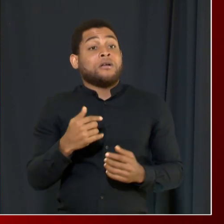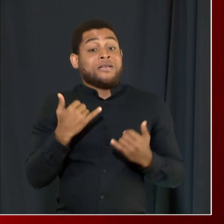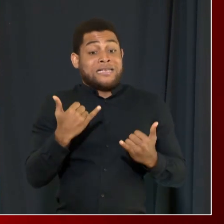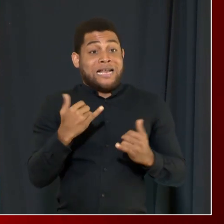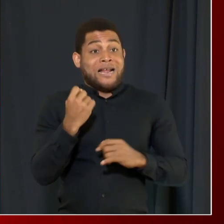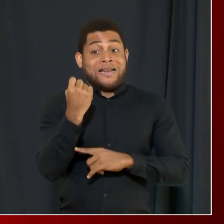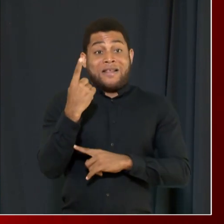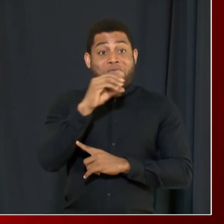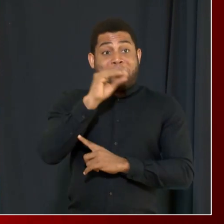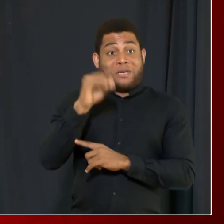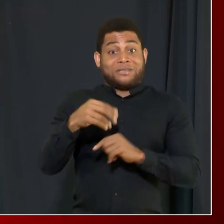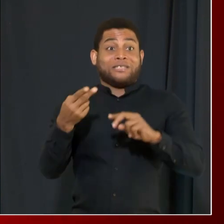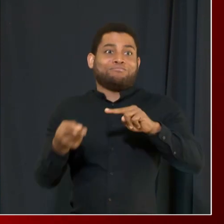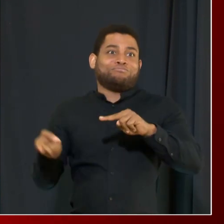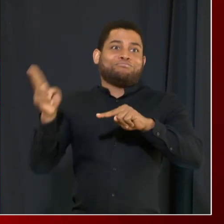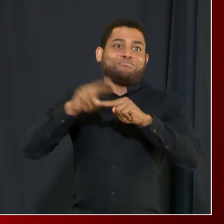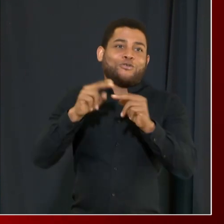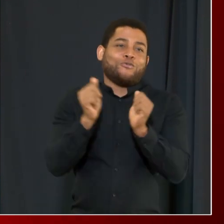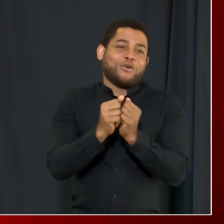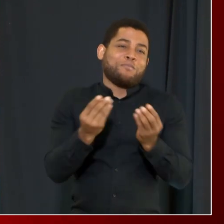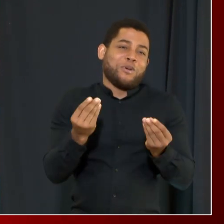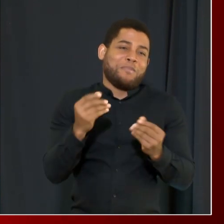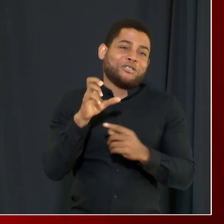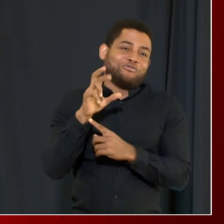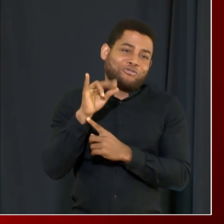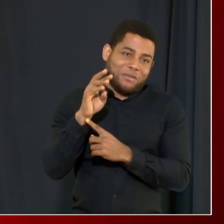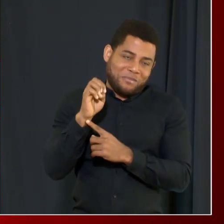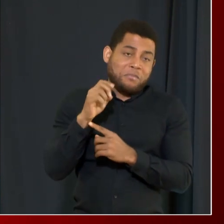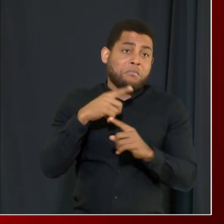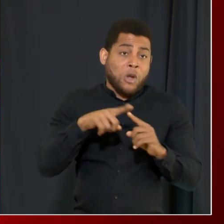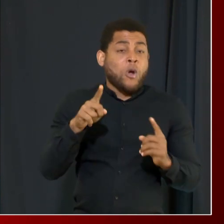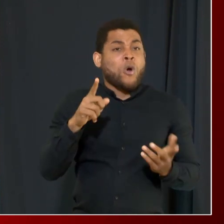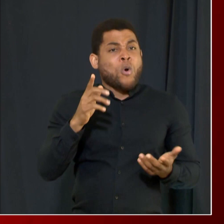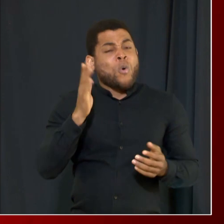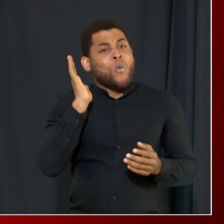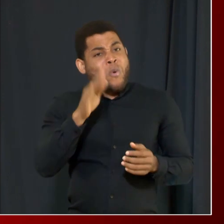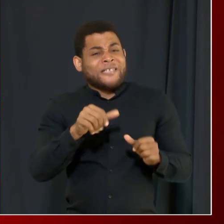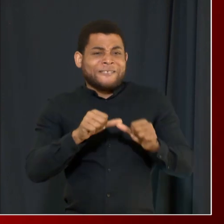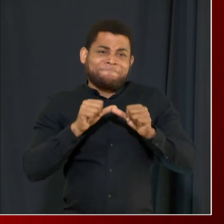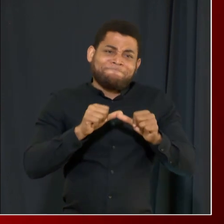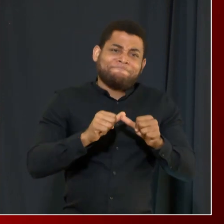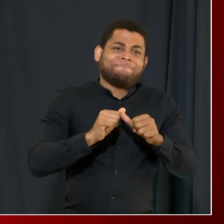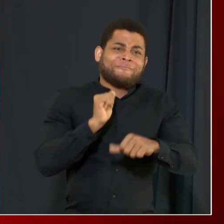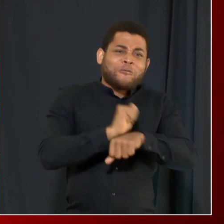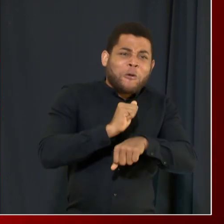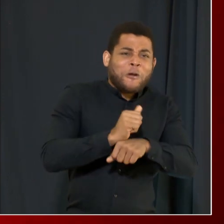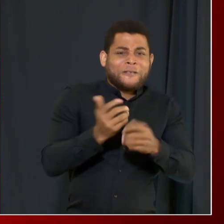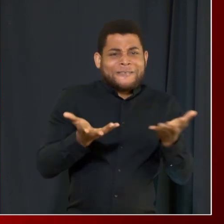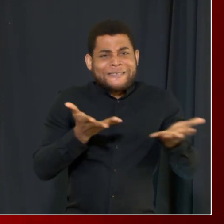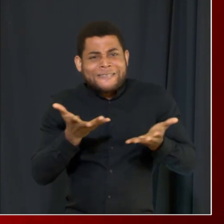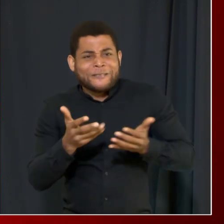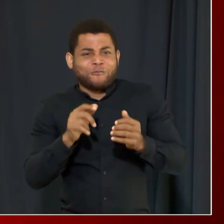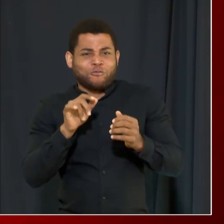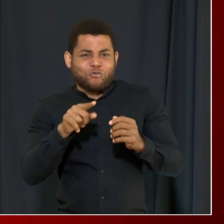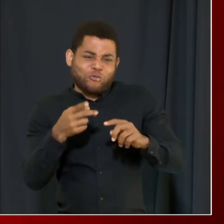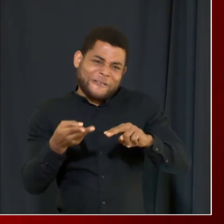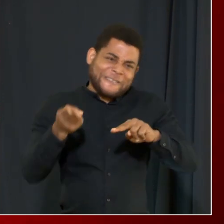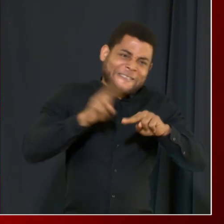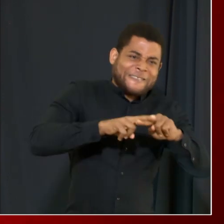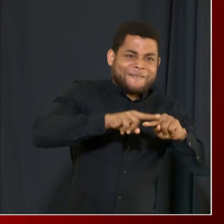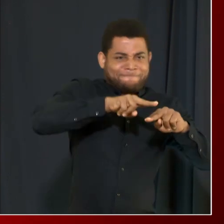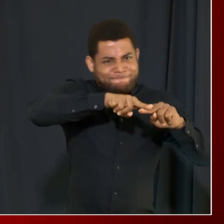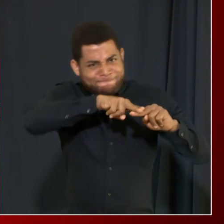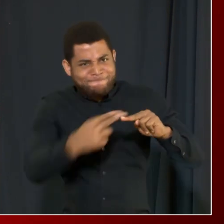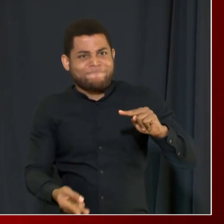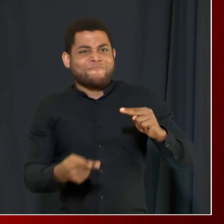this 30-day period, but we will continue to work to increase on these decreases over time. And so with that, I'm